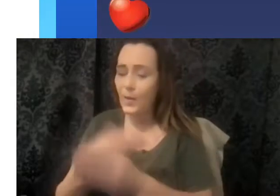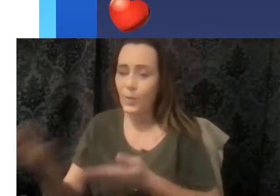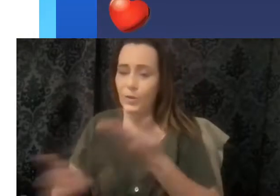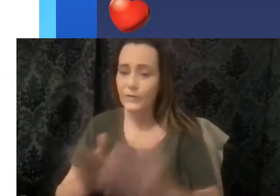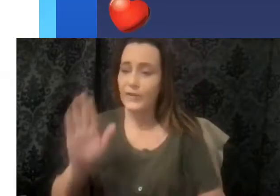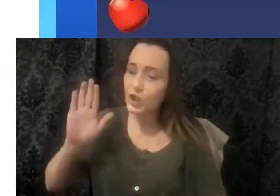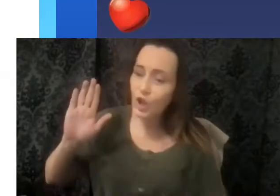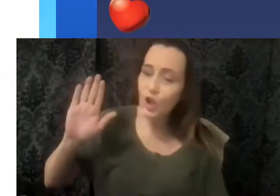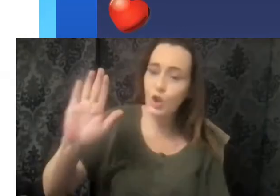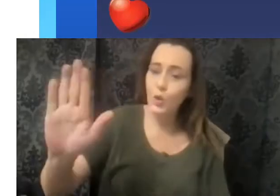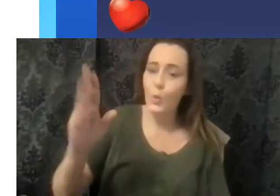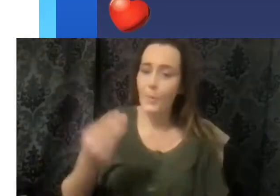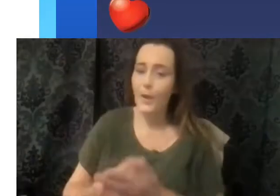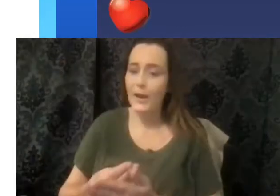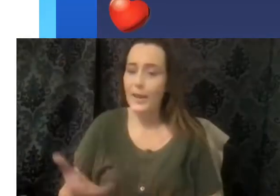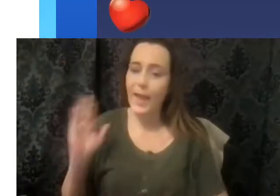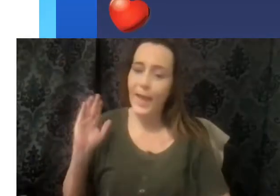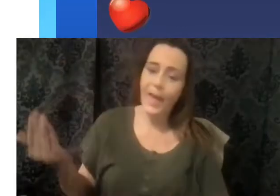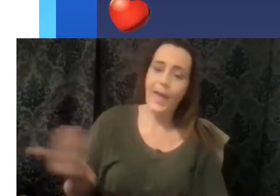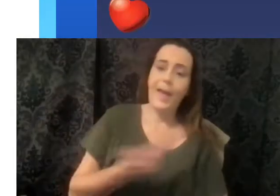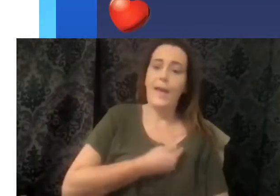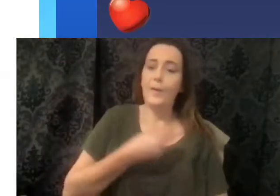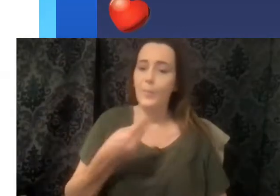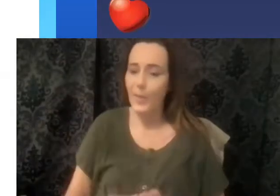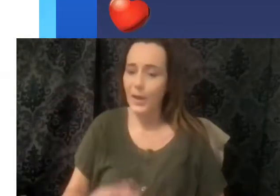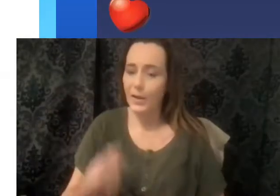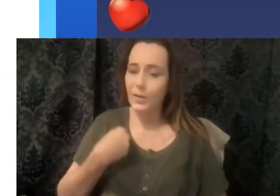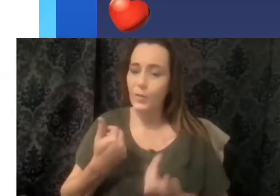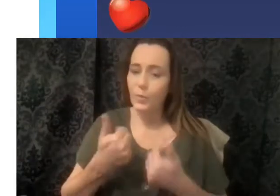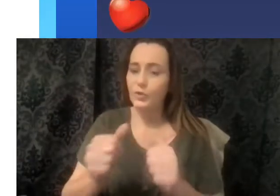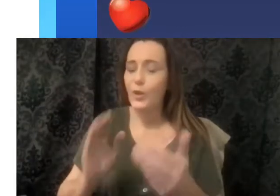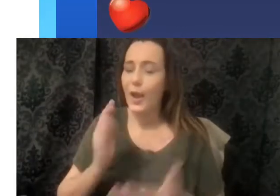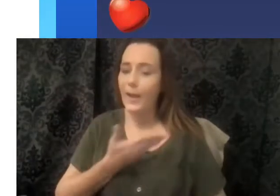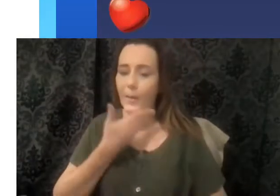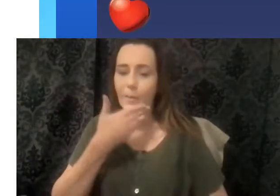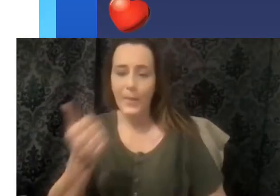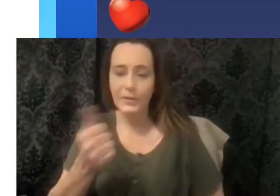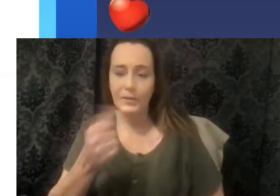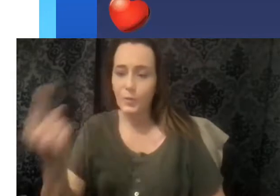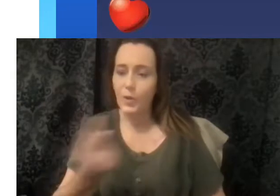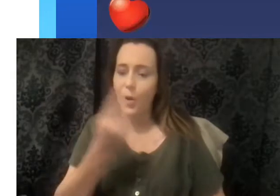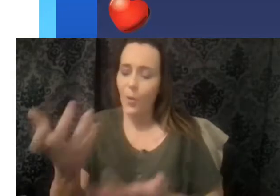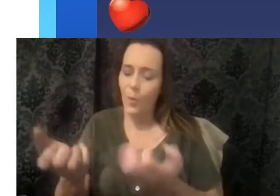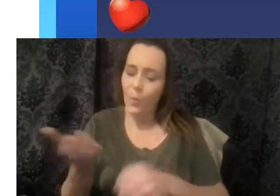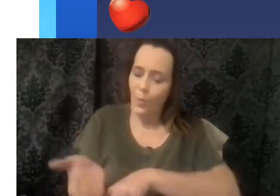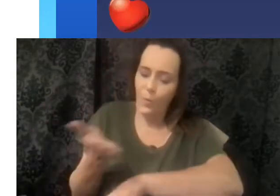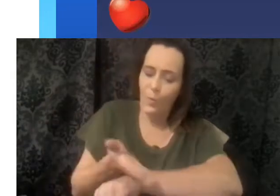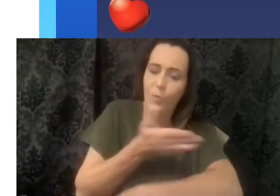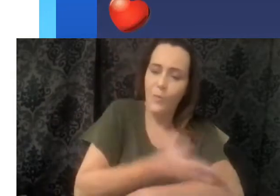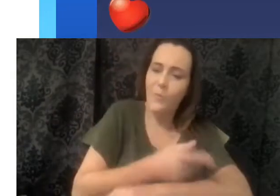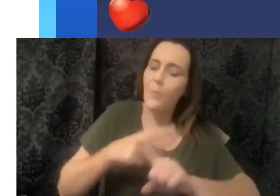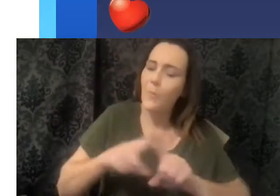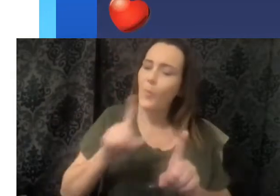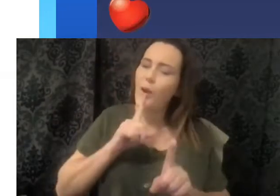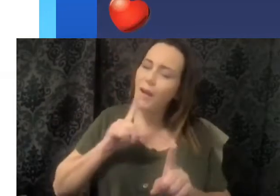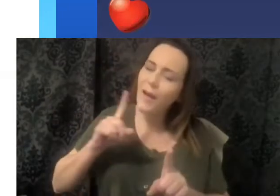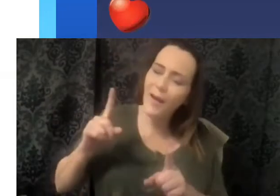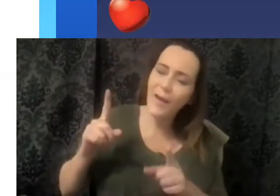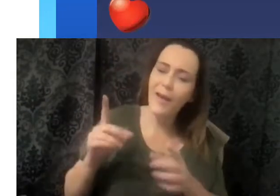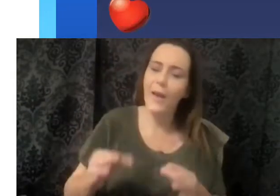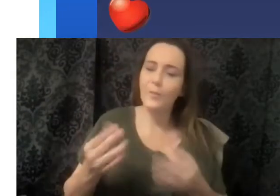money. And we are trying our best. And I'm saying we're always open to improvements, but we're absolutely trying our best to